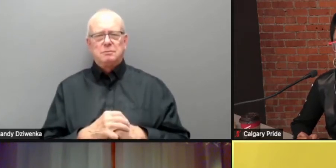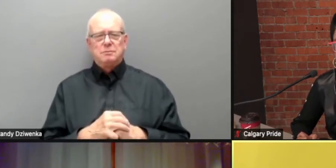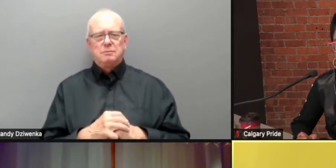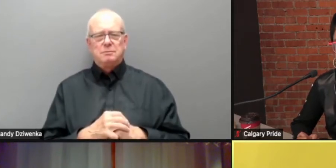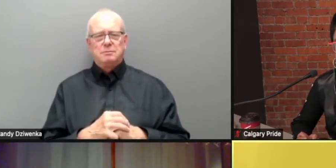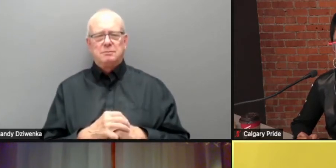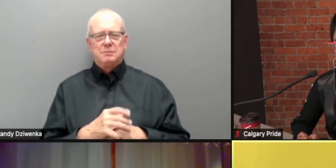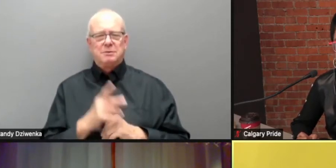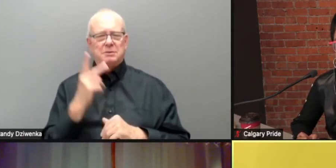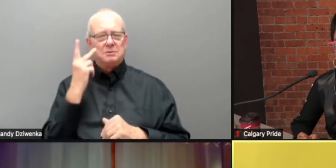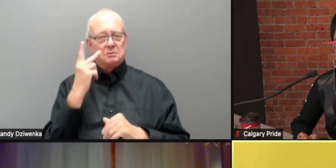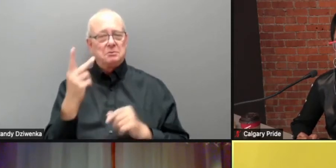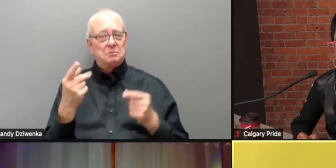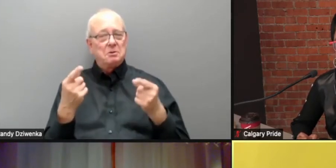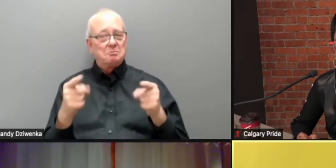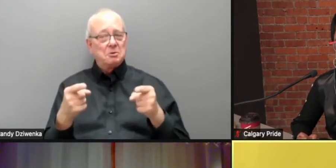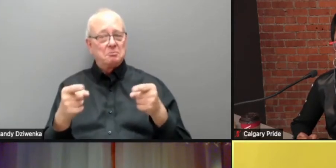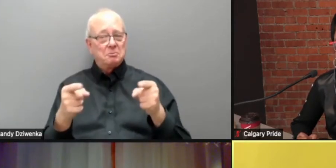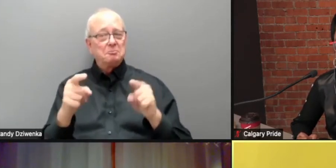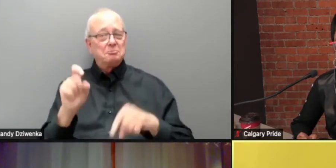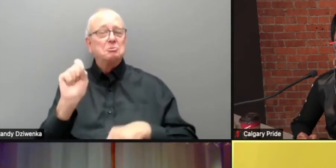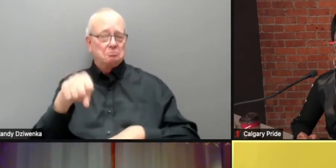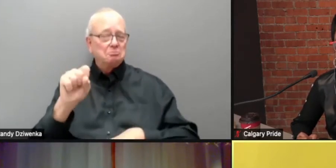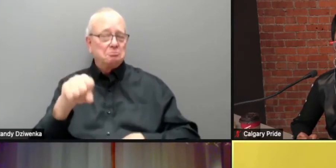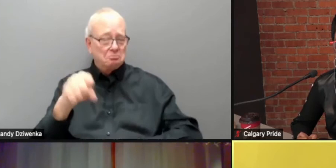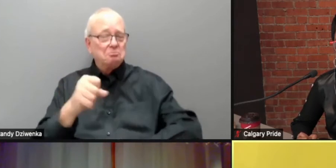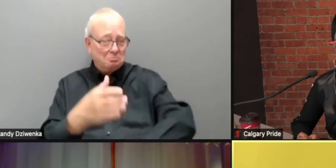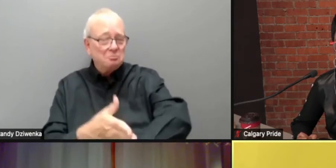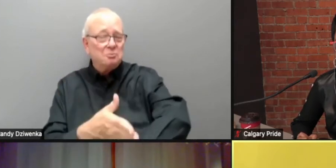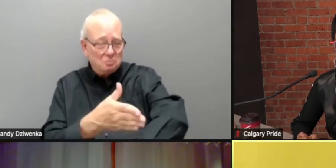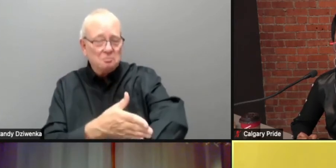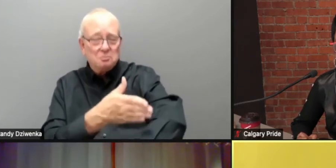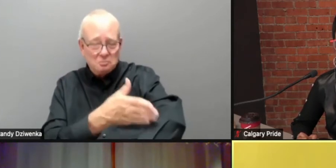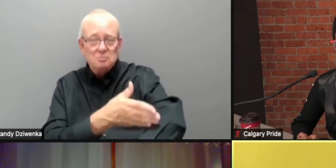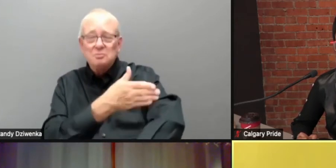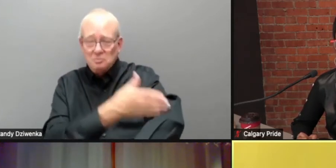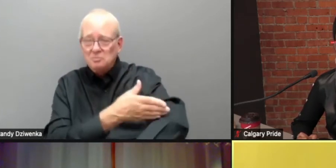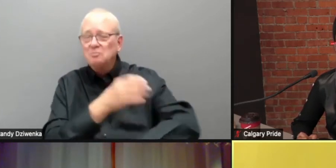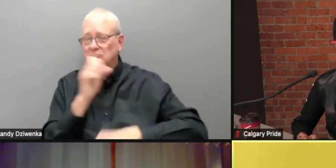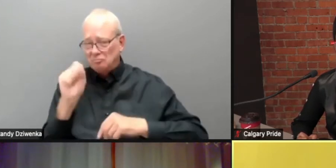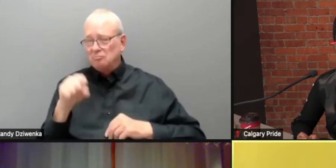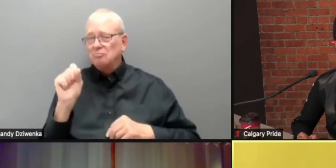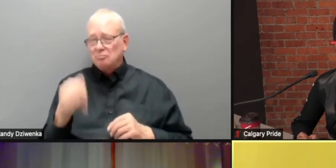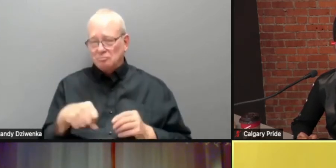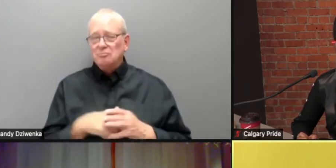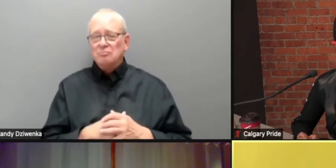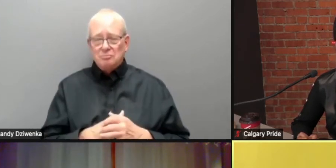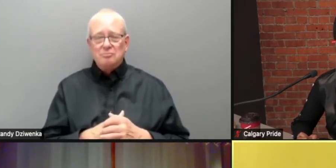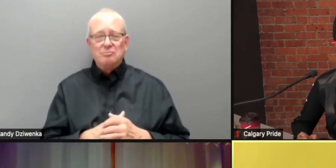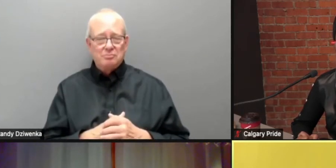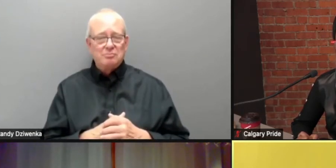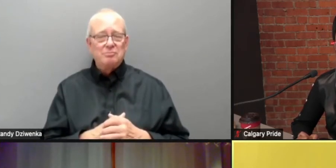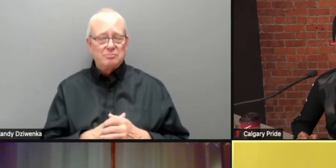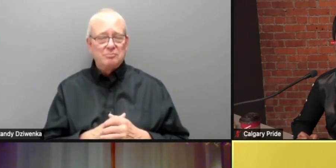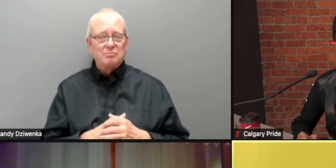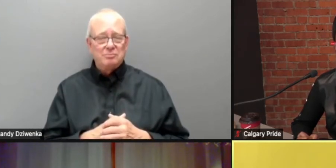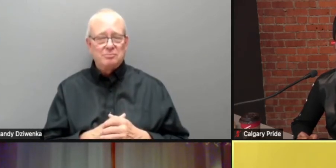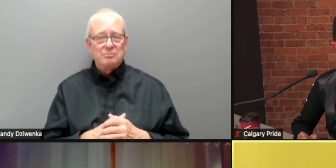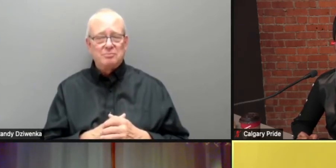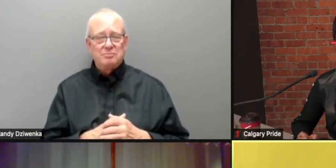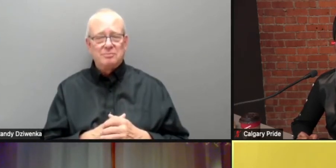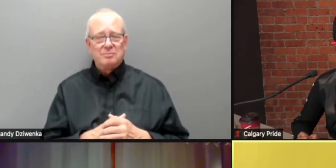I'll give you a recent example. I mean, COVID has taught us so many things. COVID has brought us all together. We